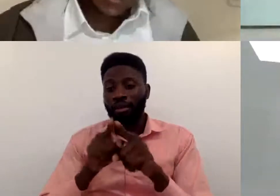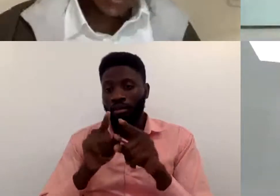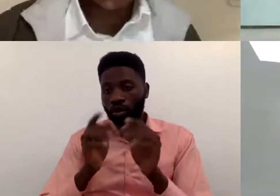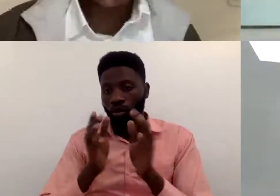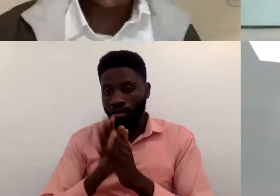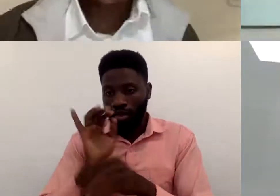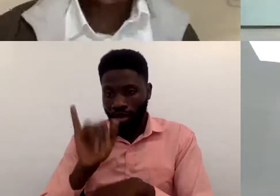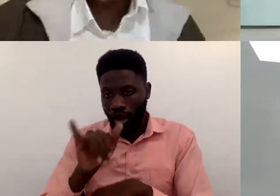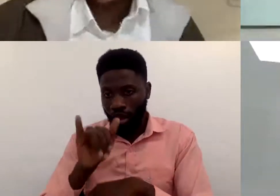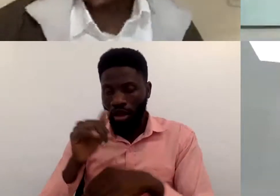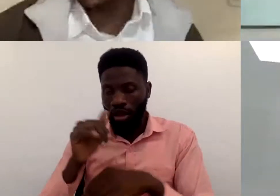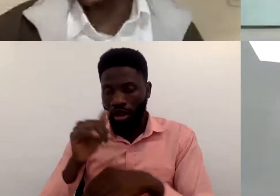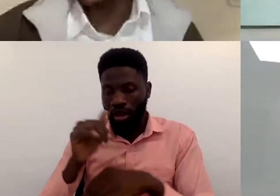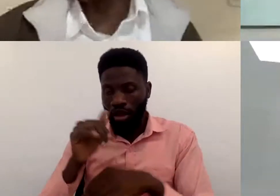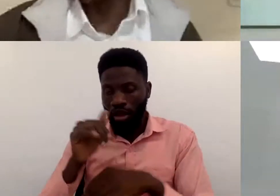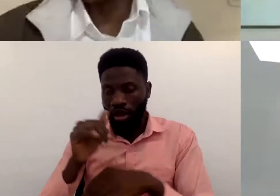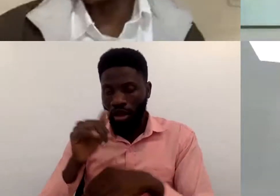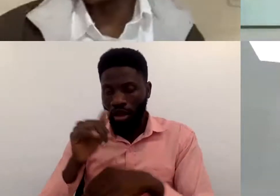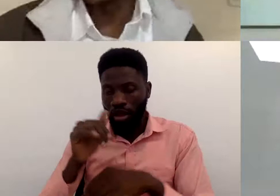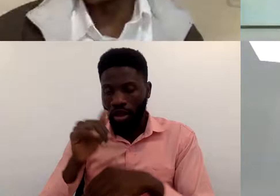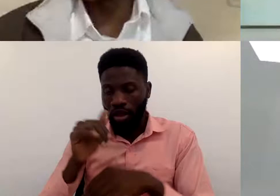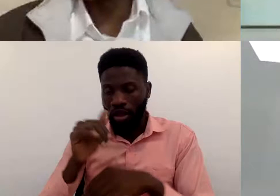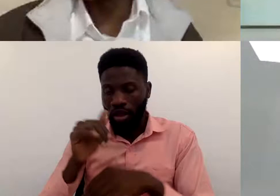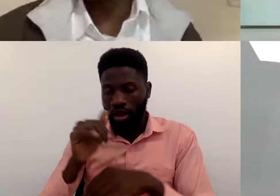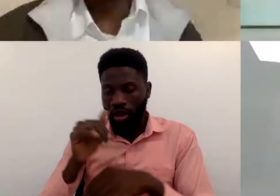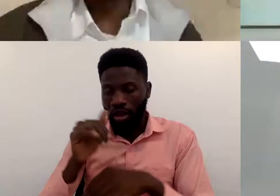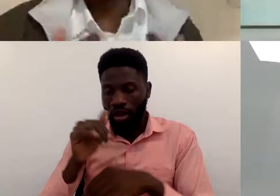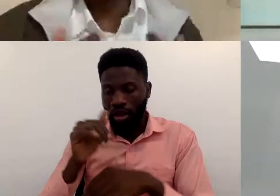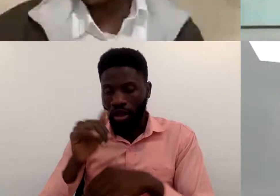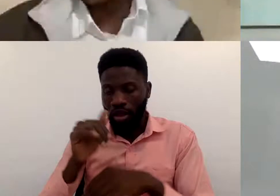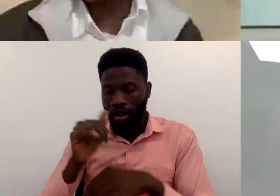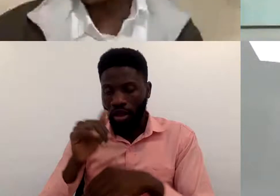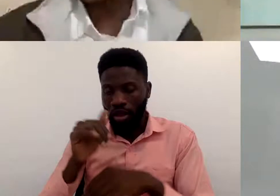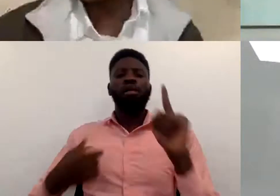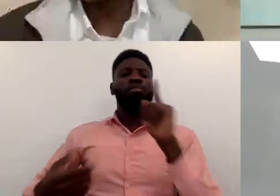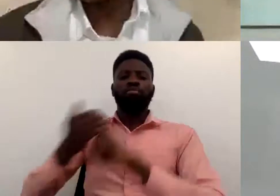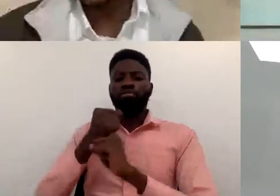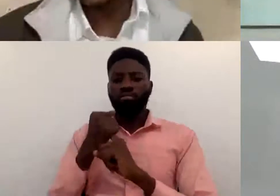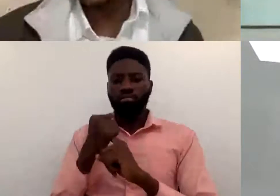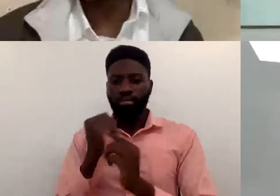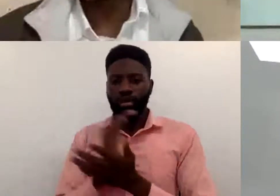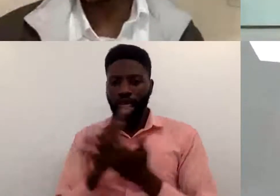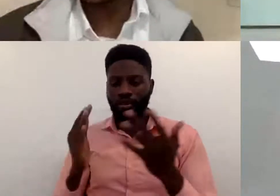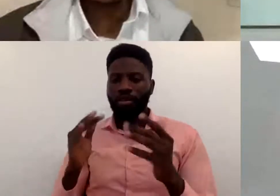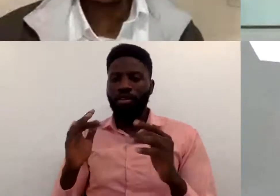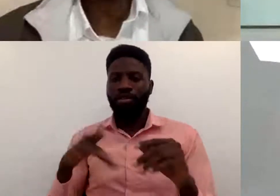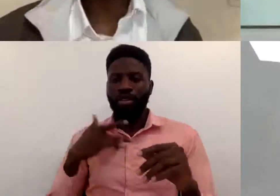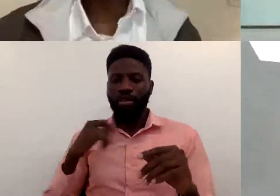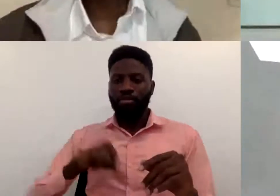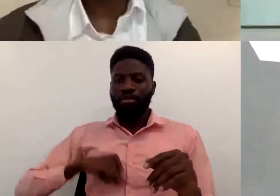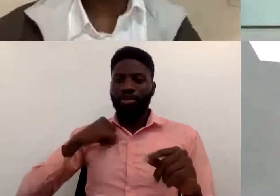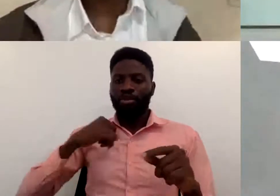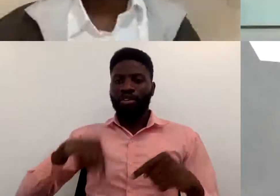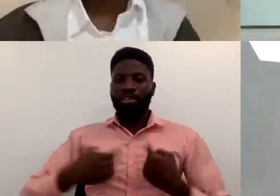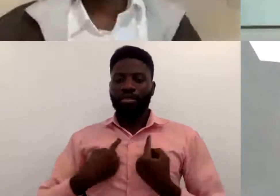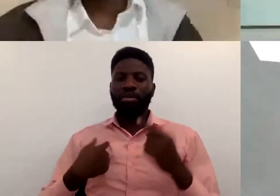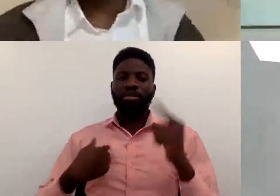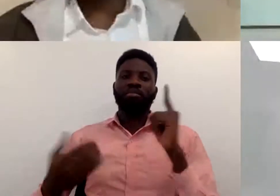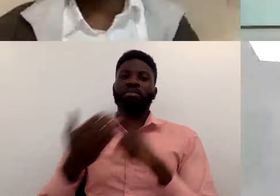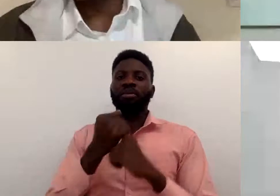the sense of personal accomplishment. Really, you will be proud of yourself. Yeah, just